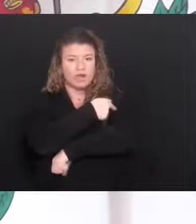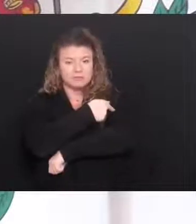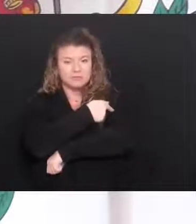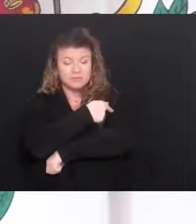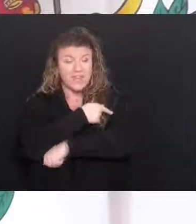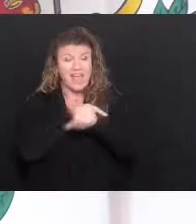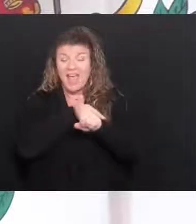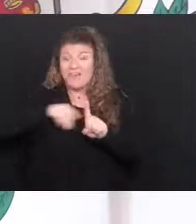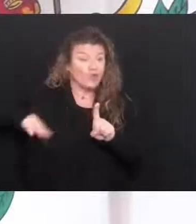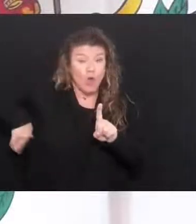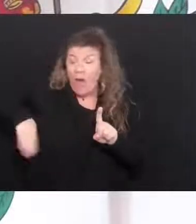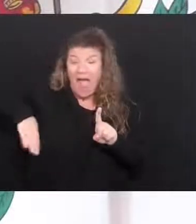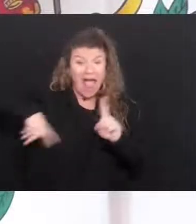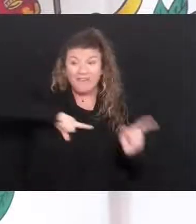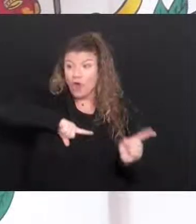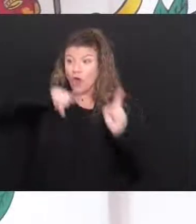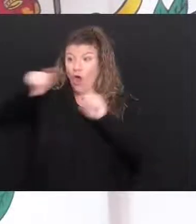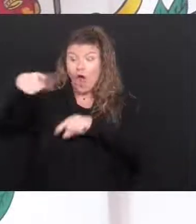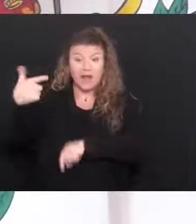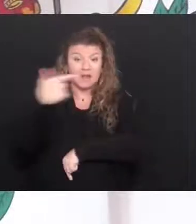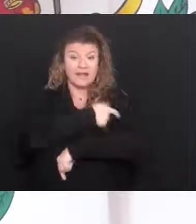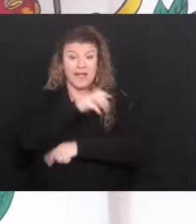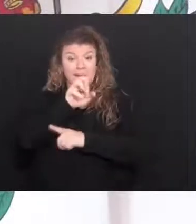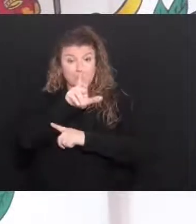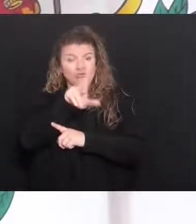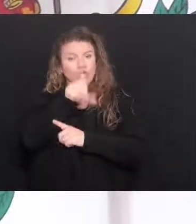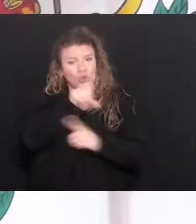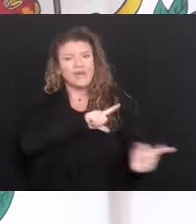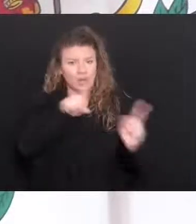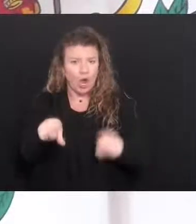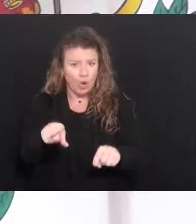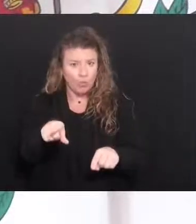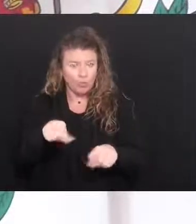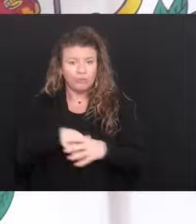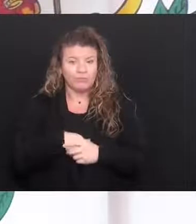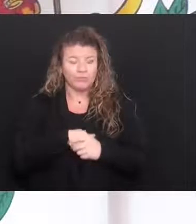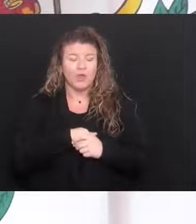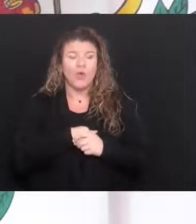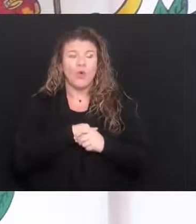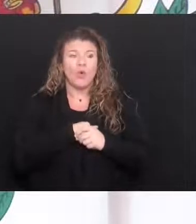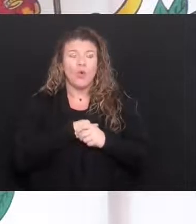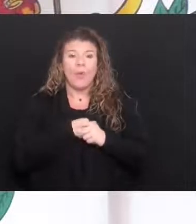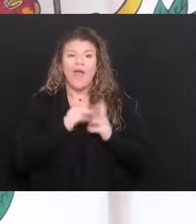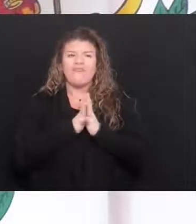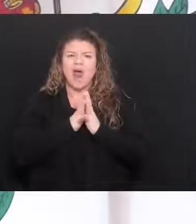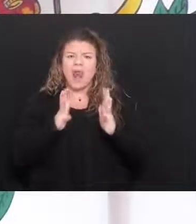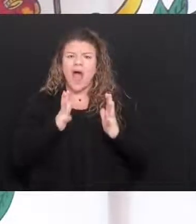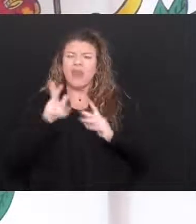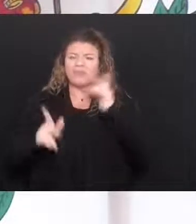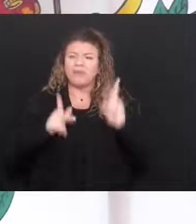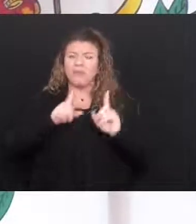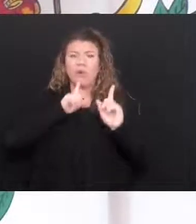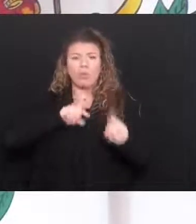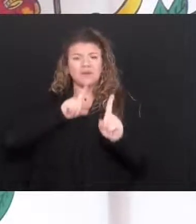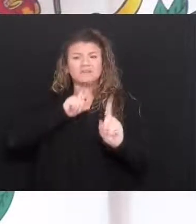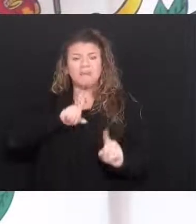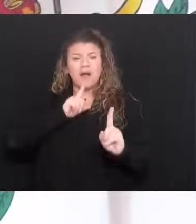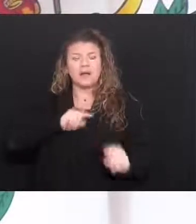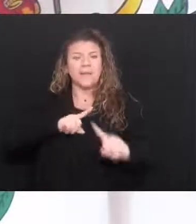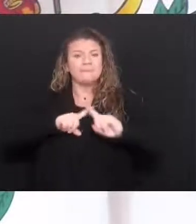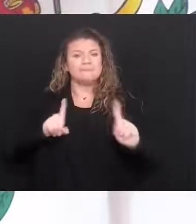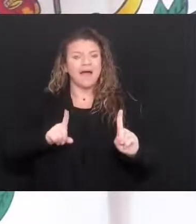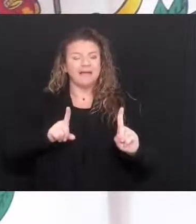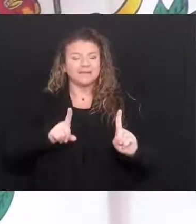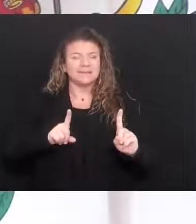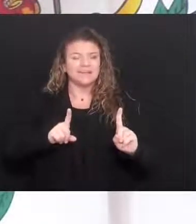have not had your booster shot, you need to get it. Now, we've got a lot of people that are responding to that, but it is easy to